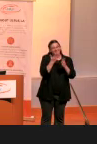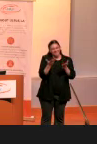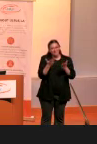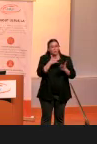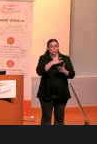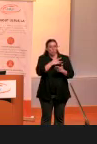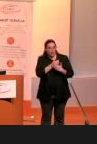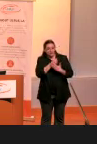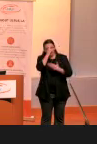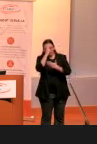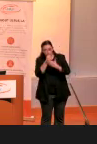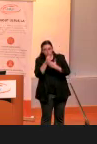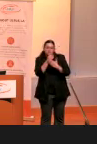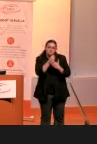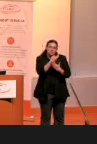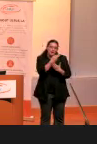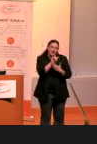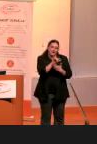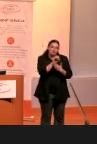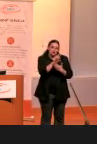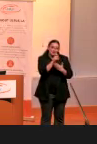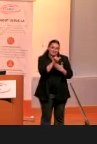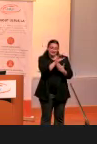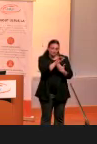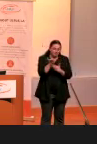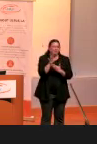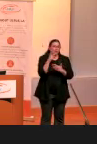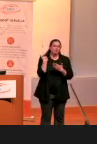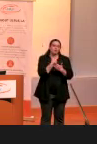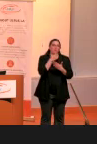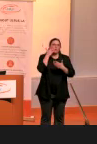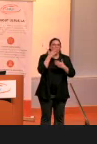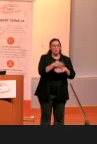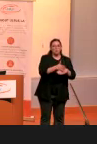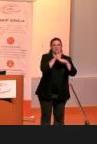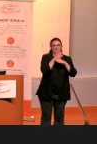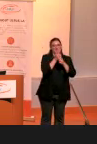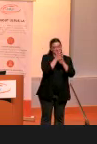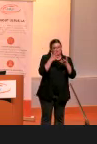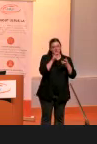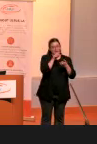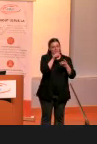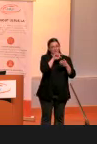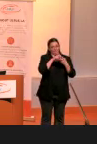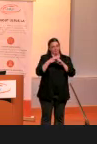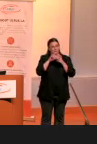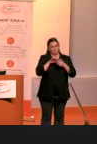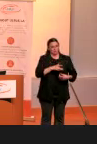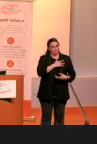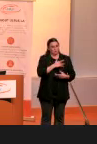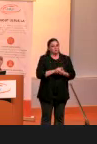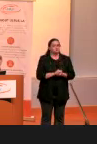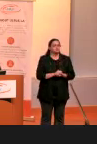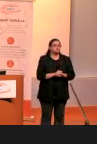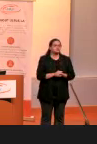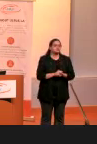events. So we think there's some cardioprotective effects of hydroxychloroquine as well. And we also know that